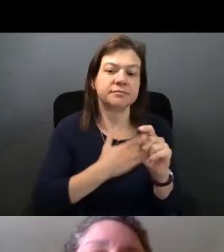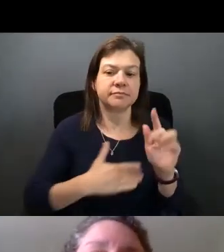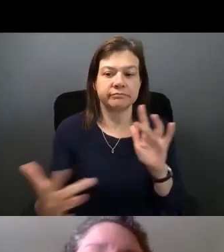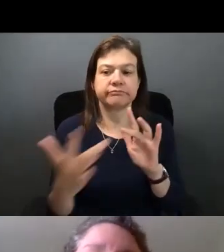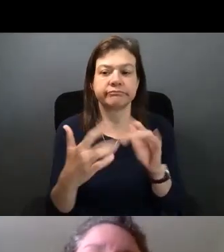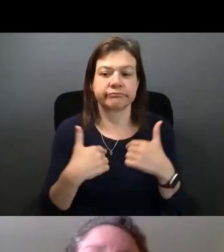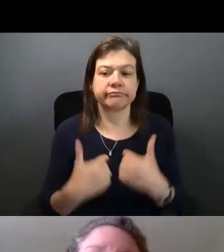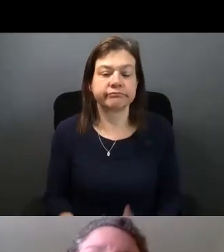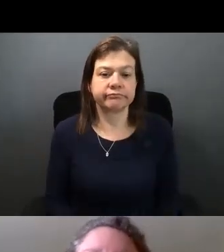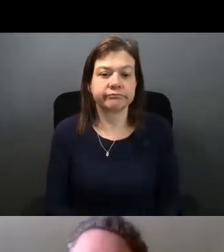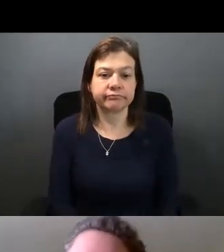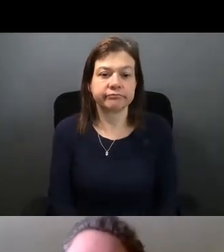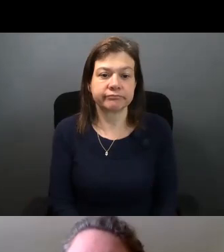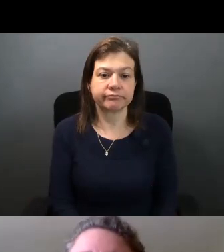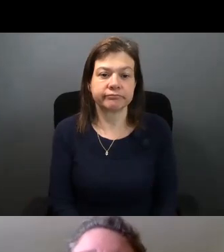to contact me.